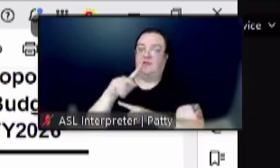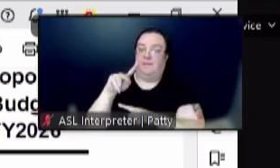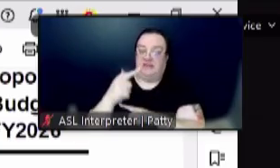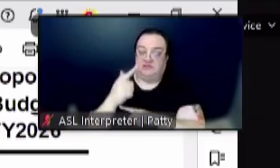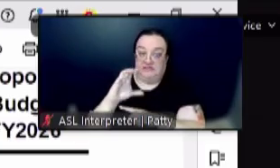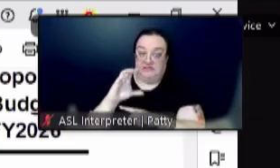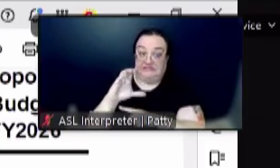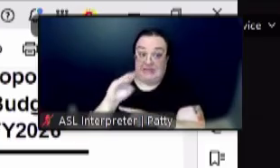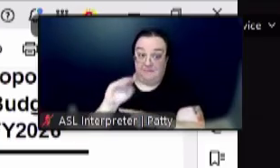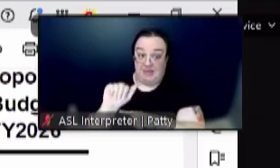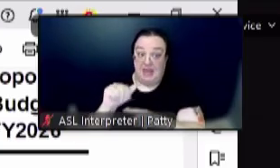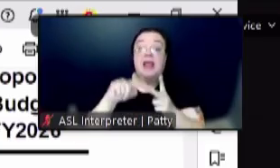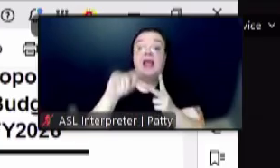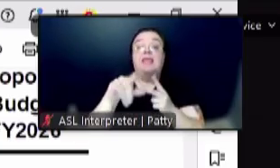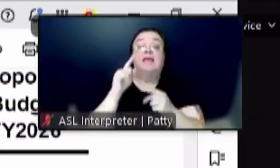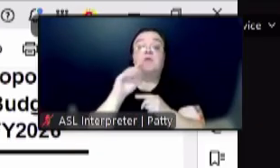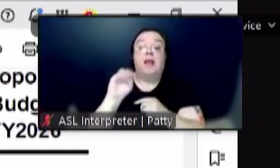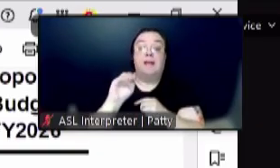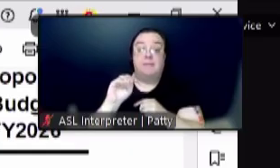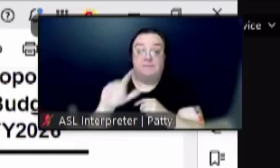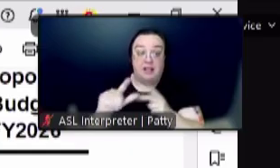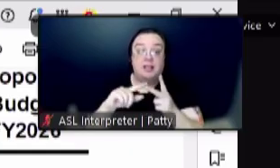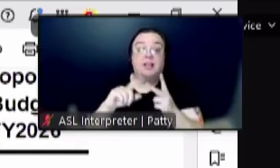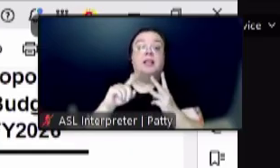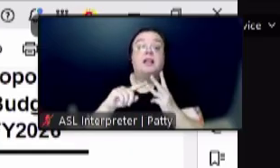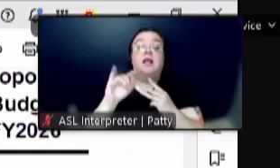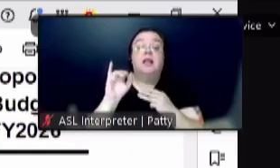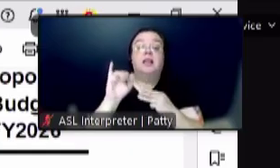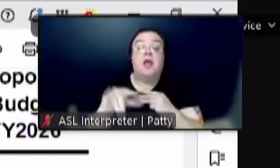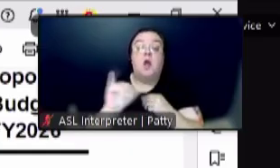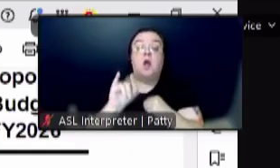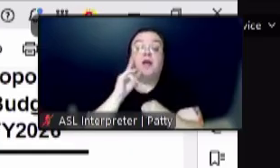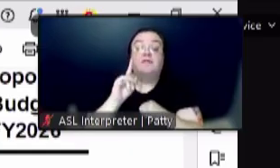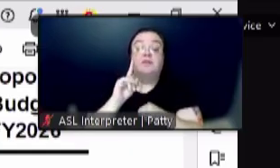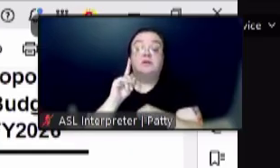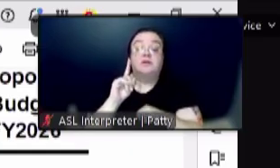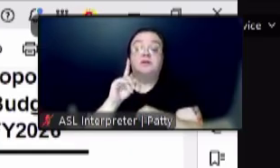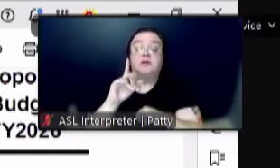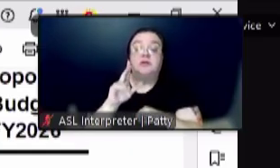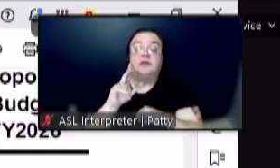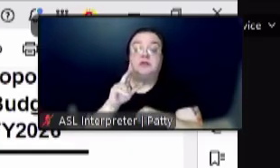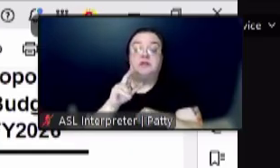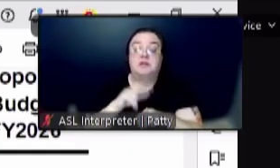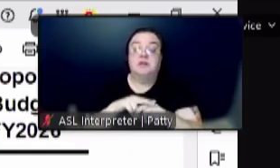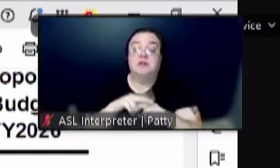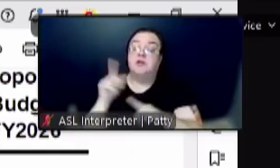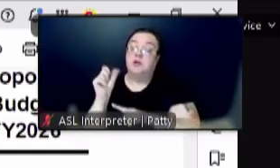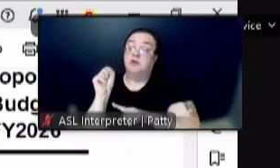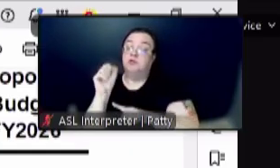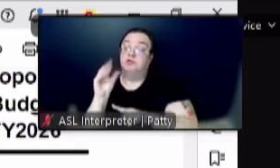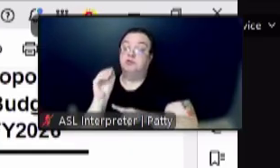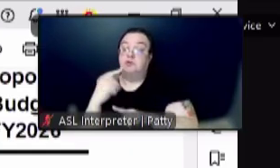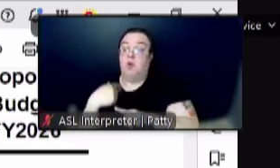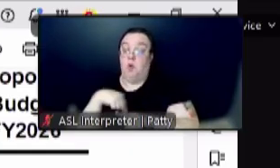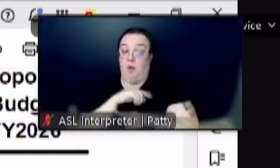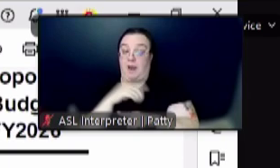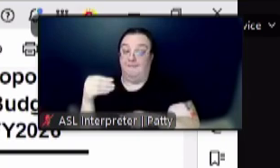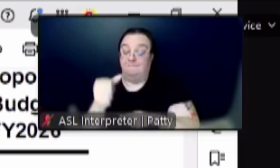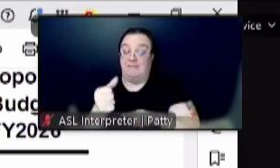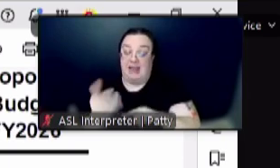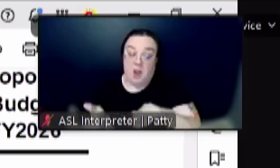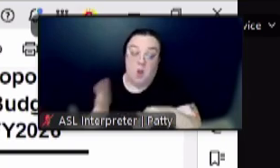MML. That's also for National League of Cities. So we pay more, so we pay on top of